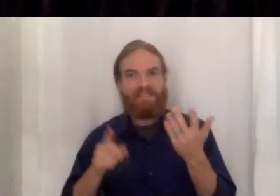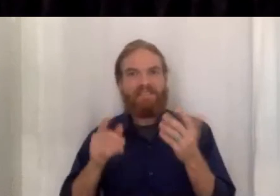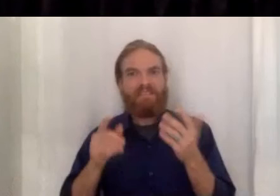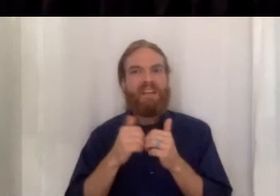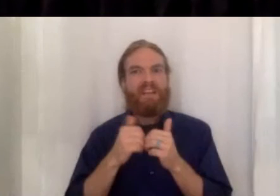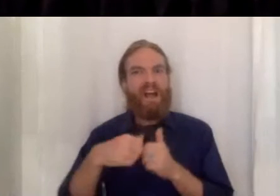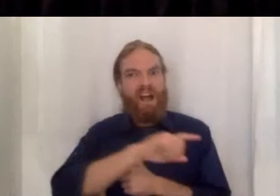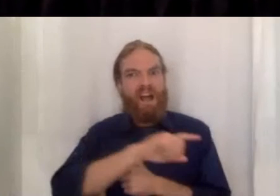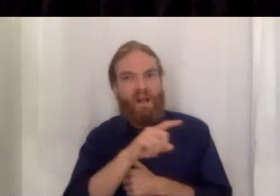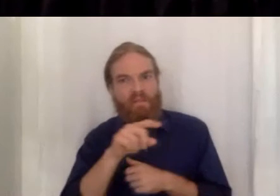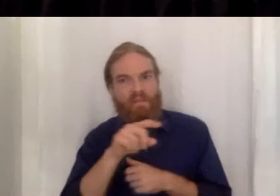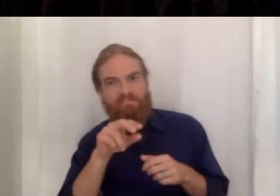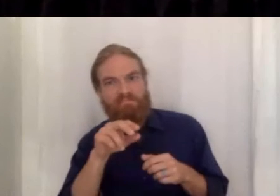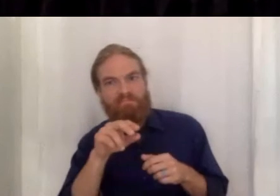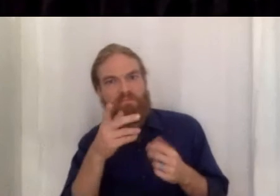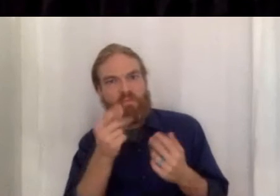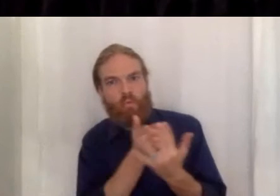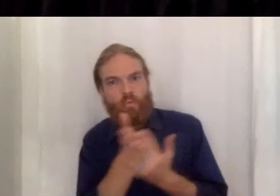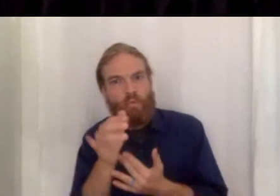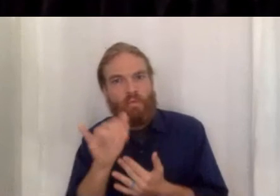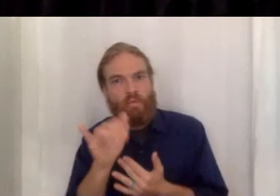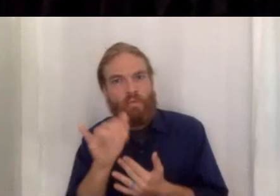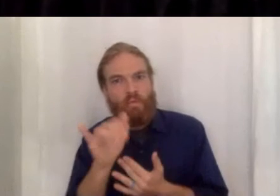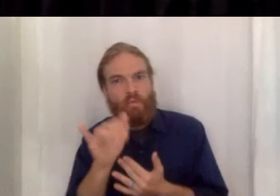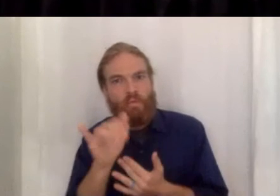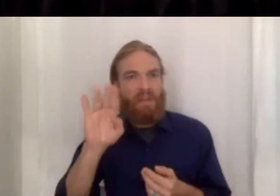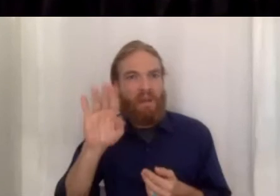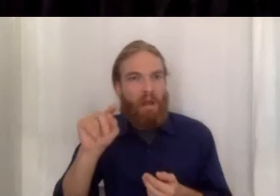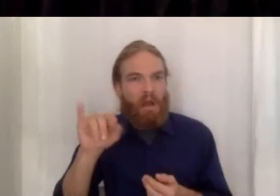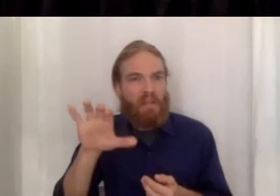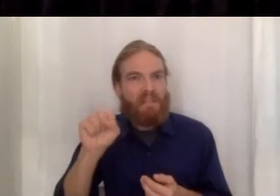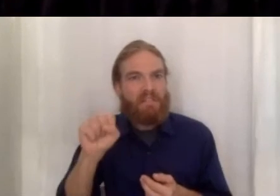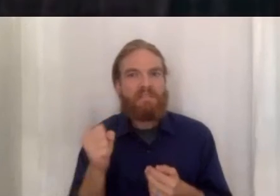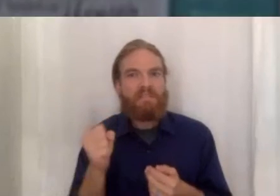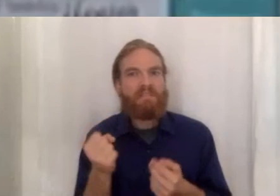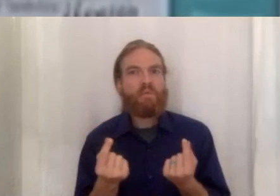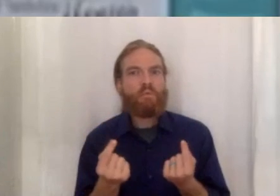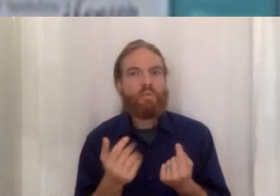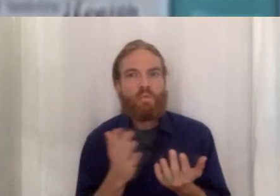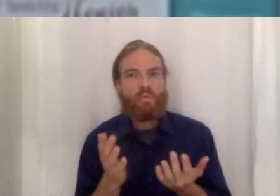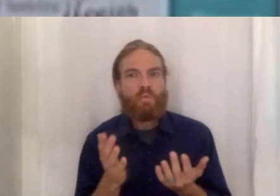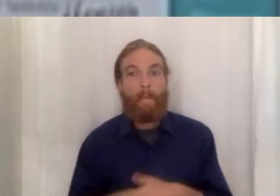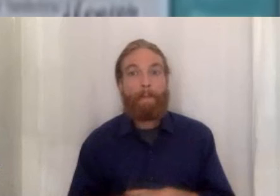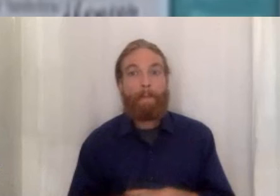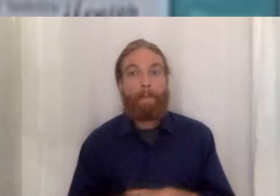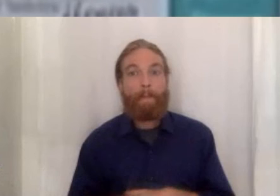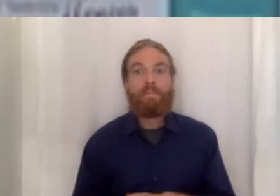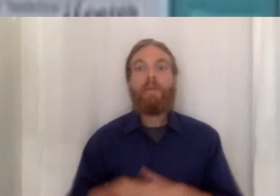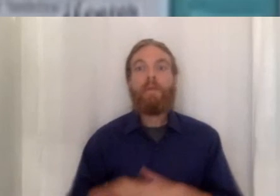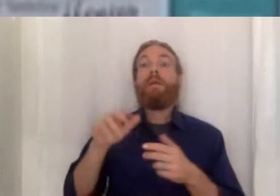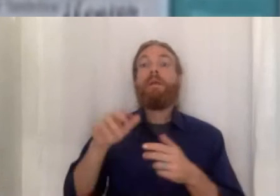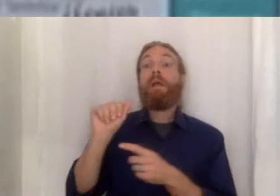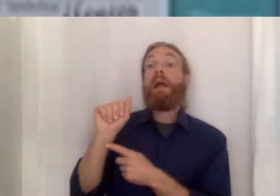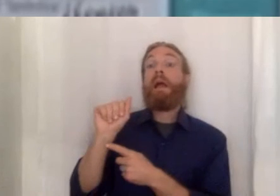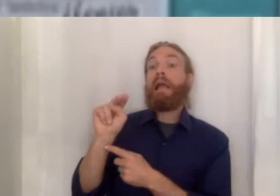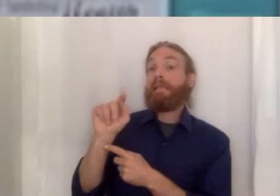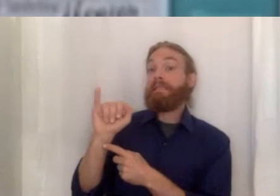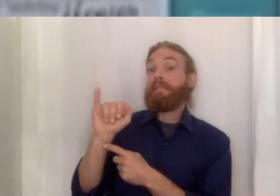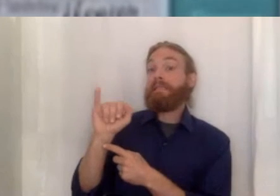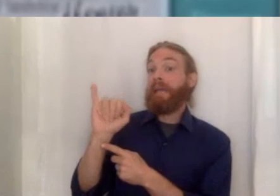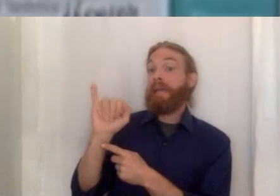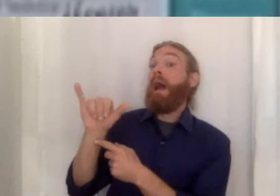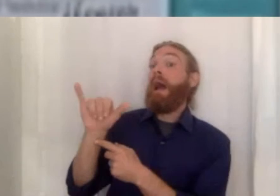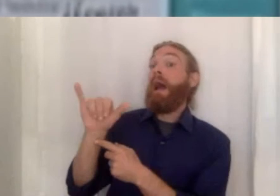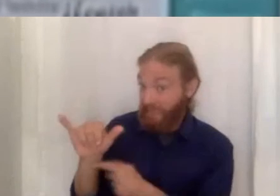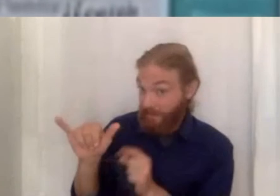So, or is there anything to that? So antibody testing is a yes/no